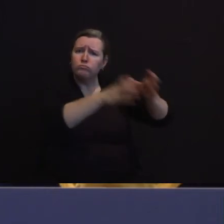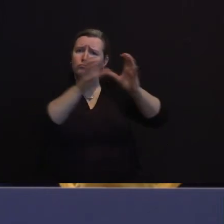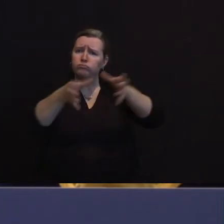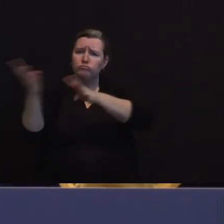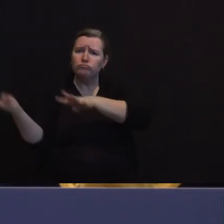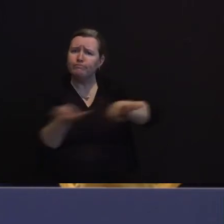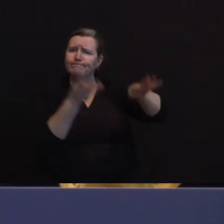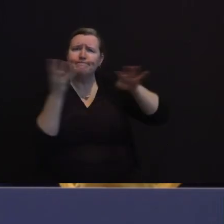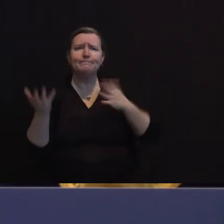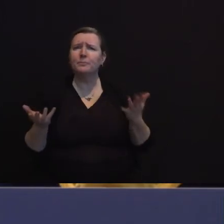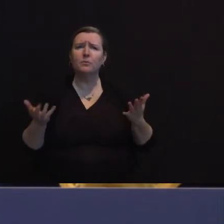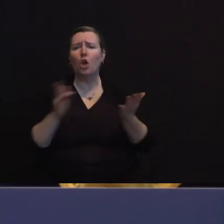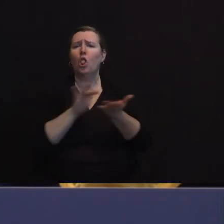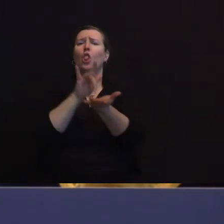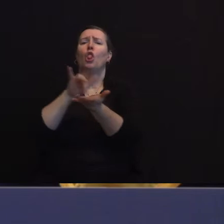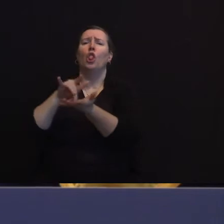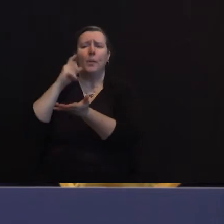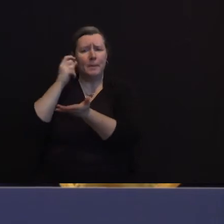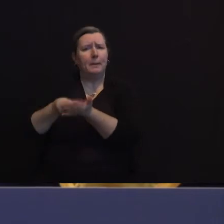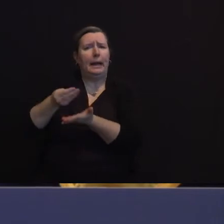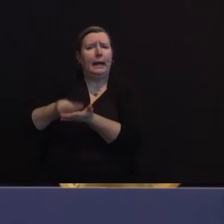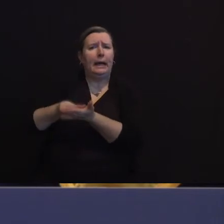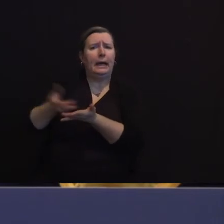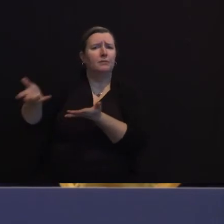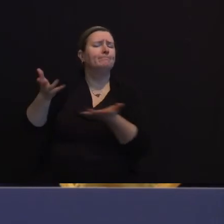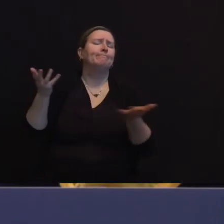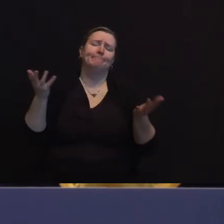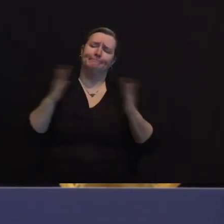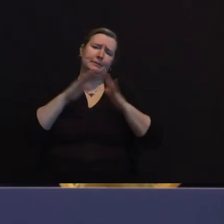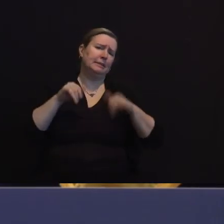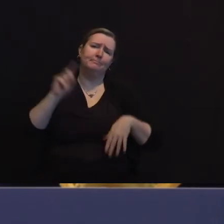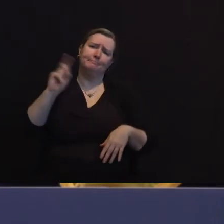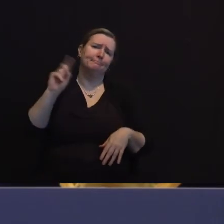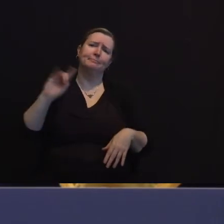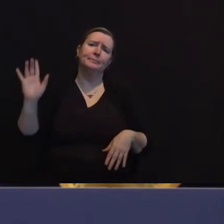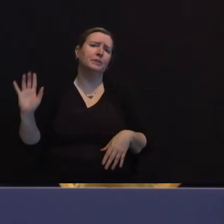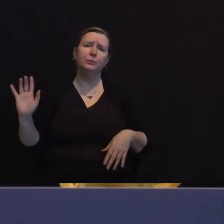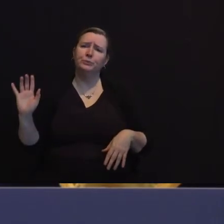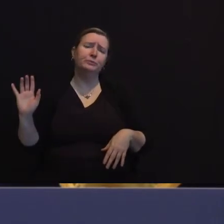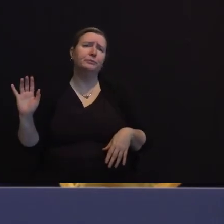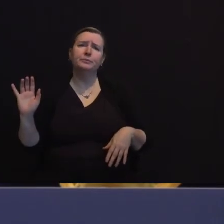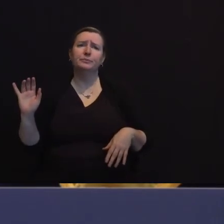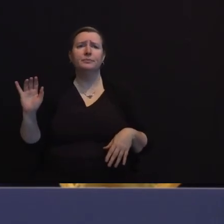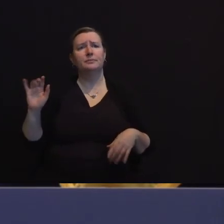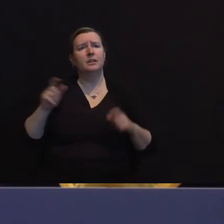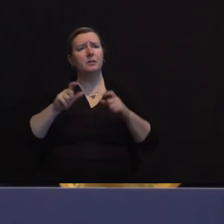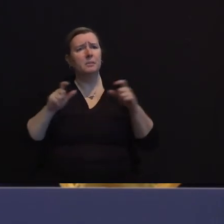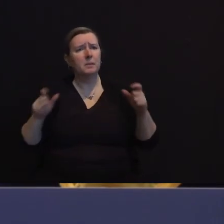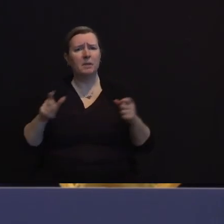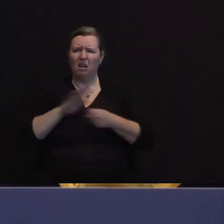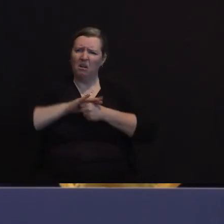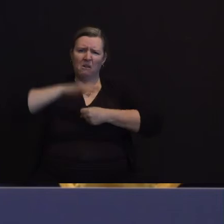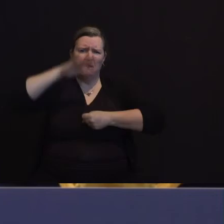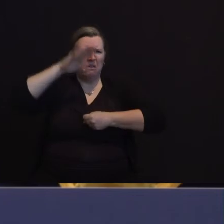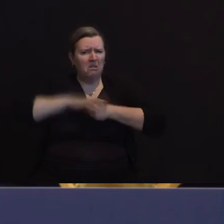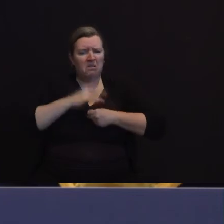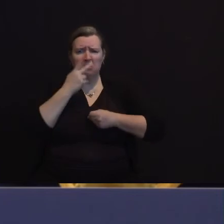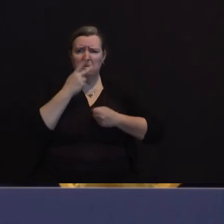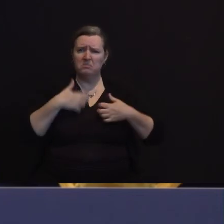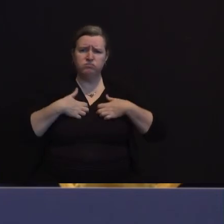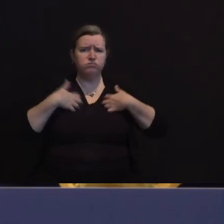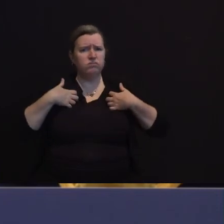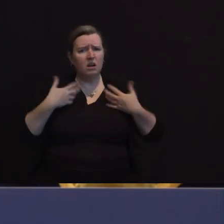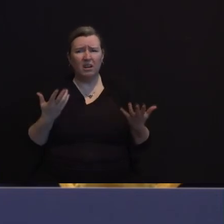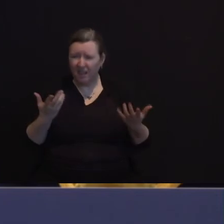would happen in other hospitals, medical centers, et cetera. And people are, frankly, are outraged about even the prospect of this taking place in New Jersey.